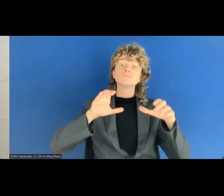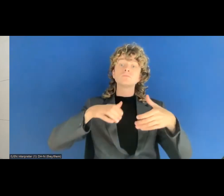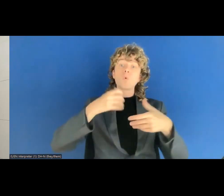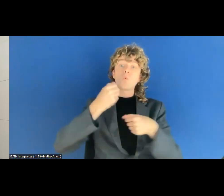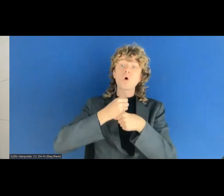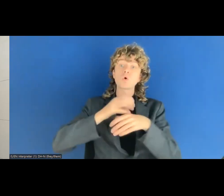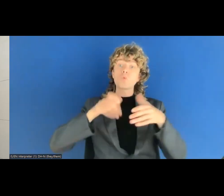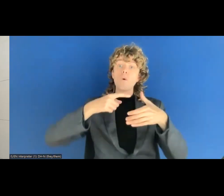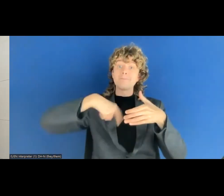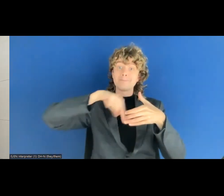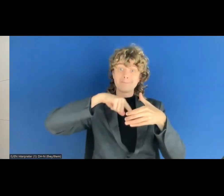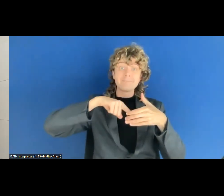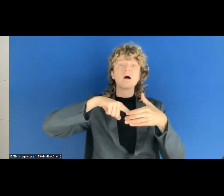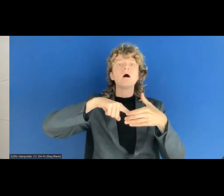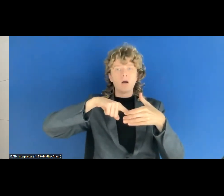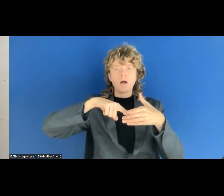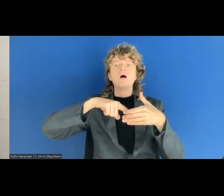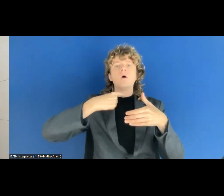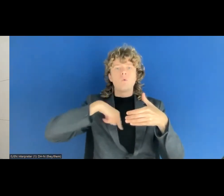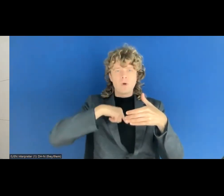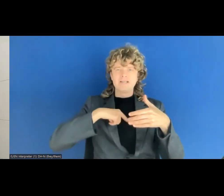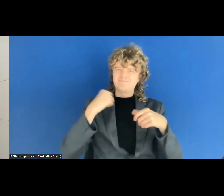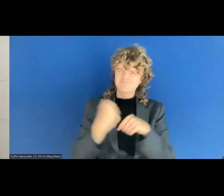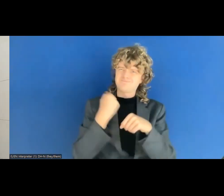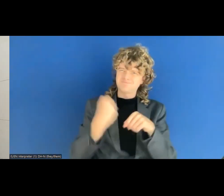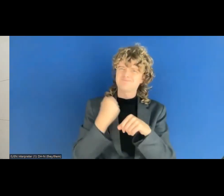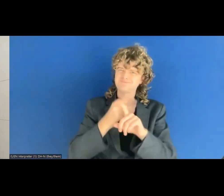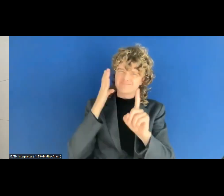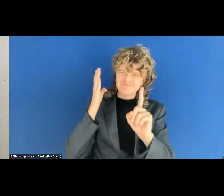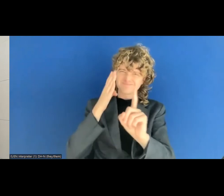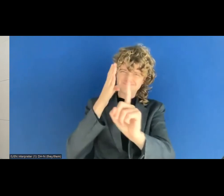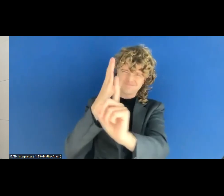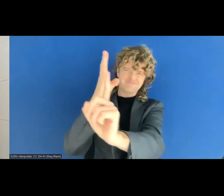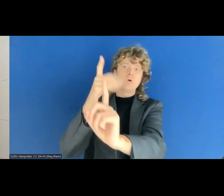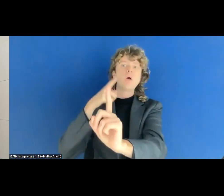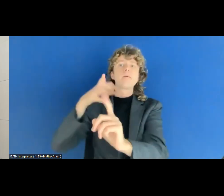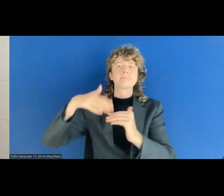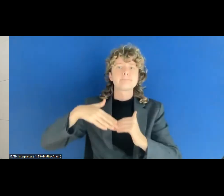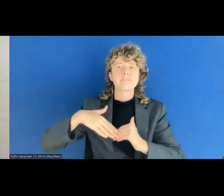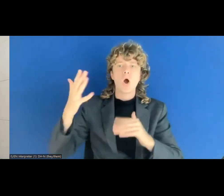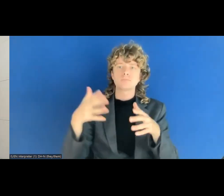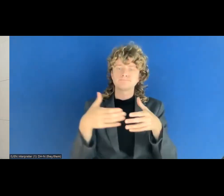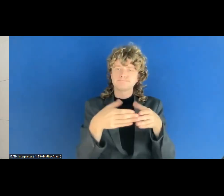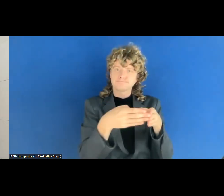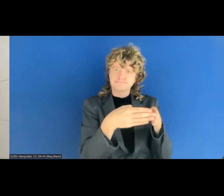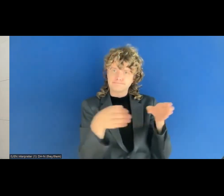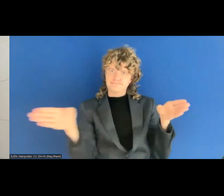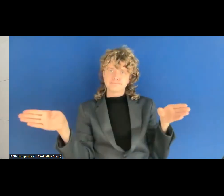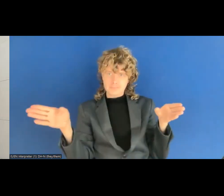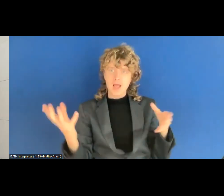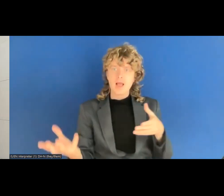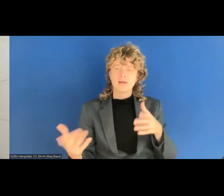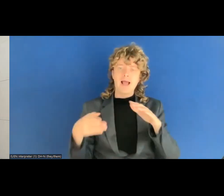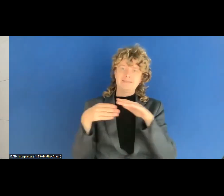do are becoming increasingly accessible. That is kind of I shouldn't say it's a new job, because it's not, but we are focusing more on it